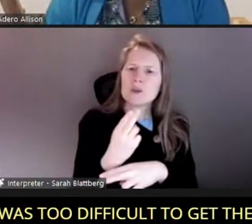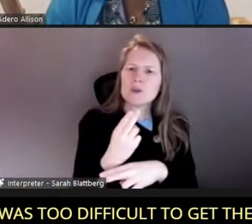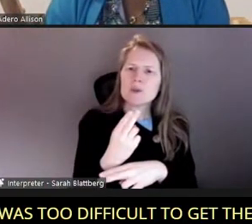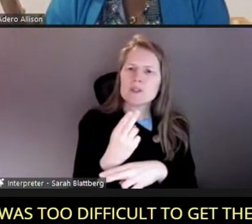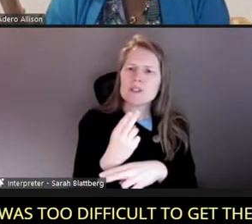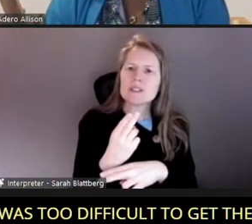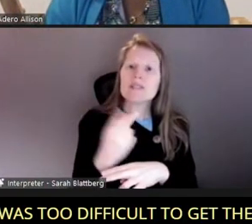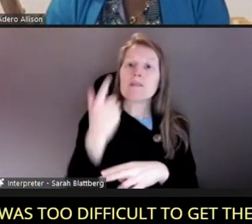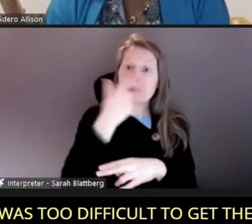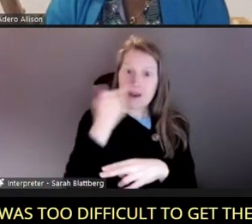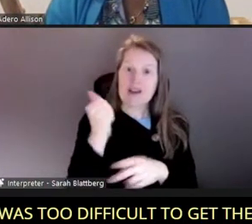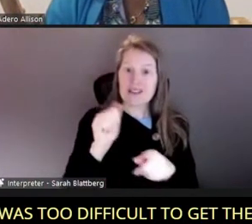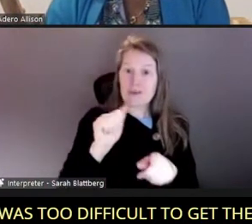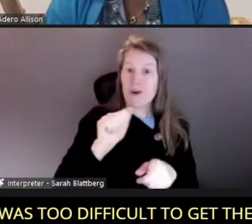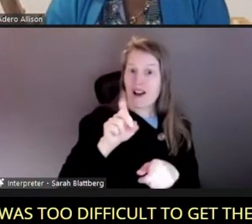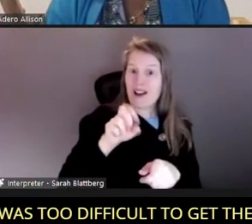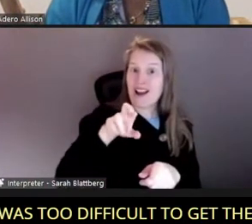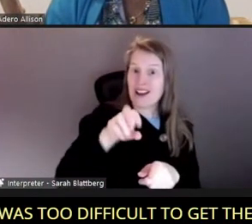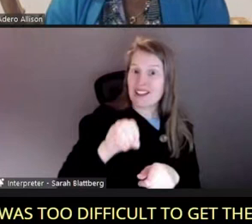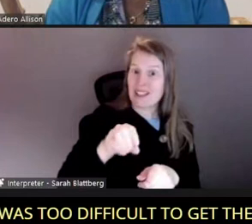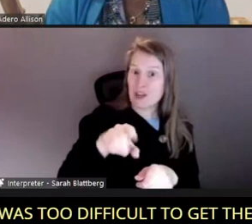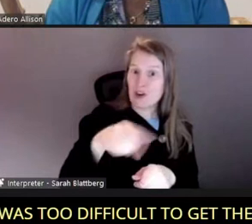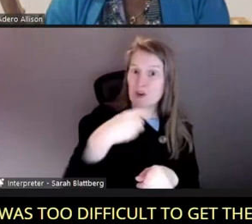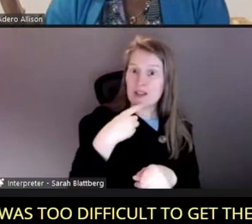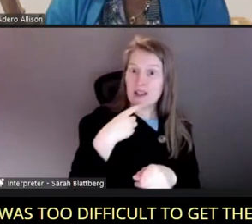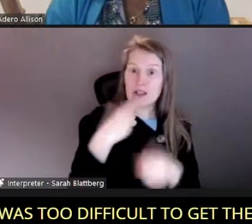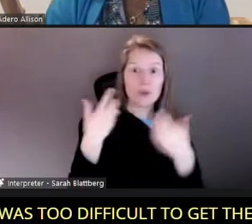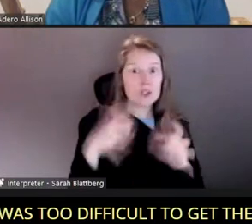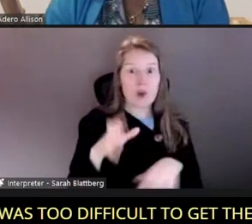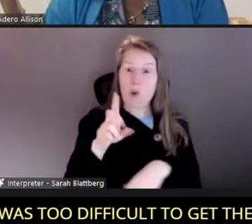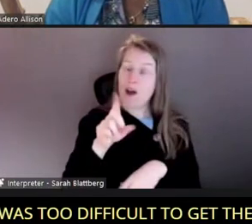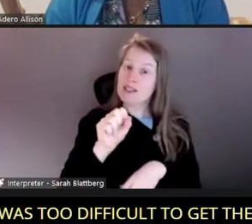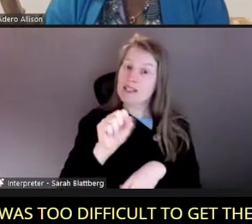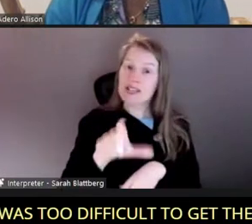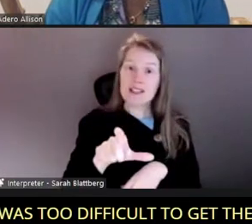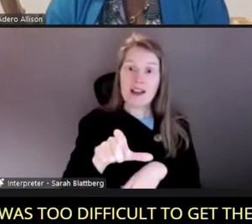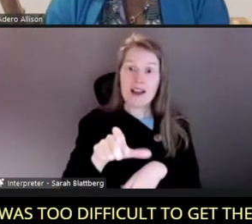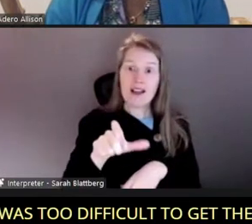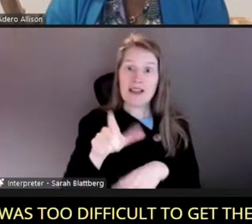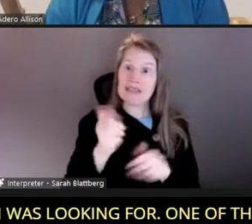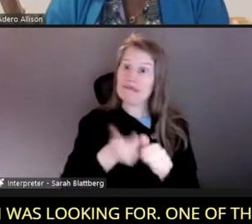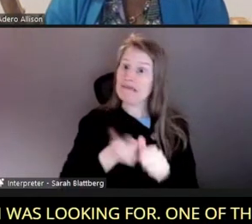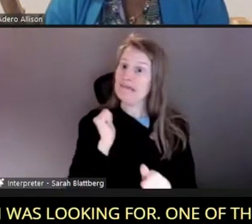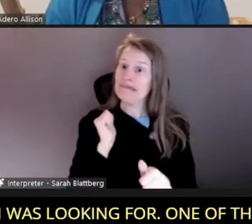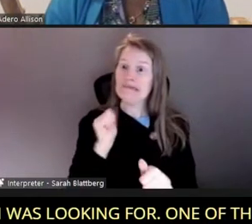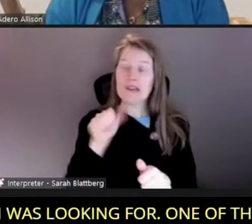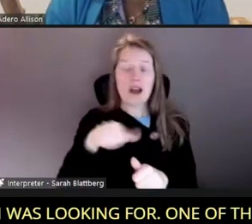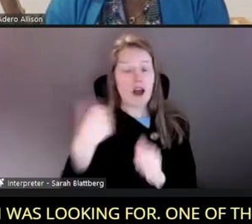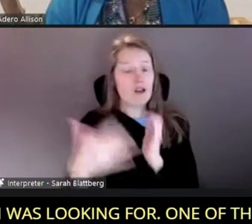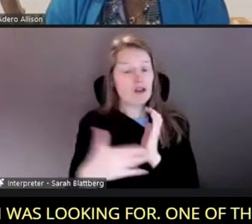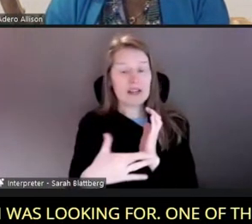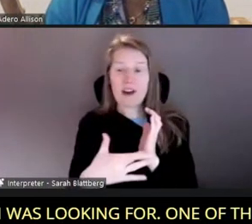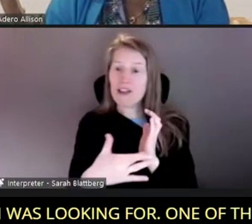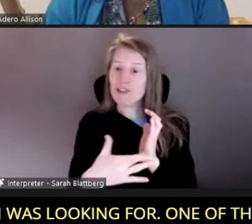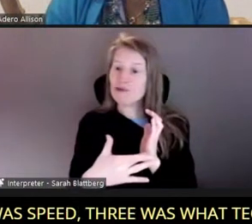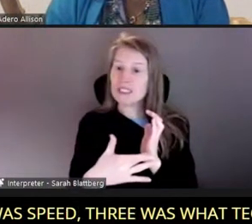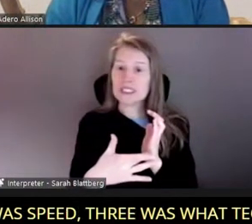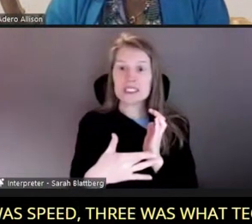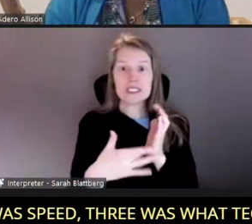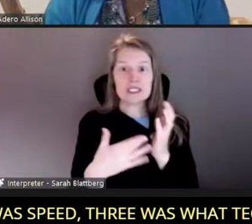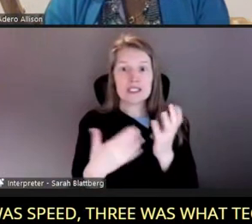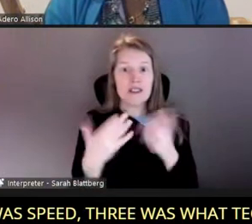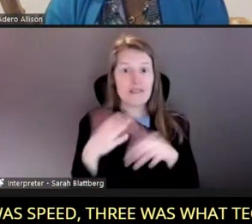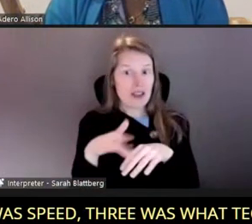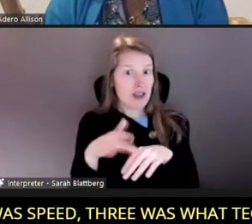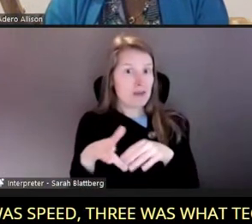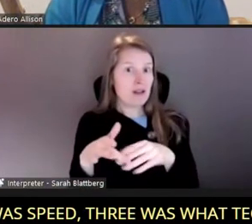thing that Adair is talking about is you don't want DSL. If you can keep from it, there's other technologies that are available